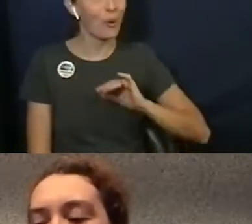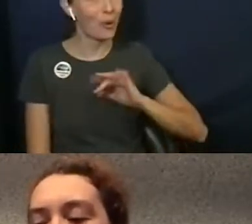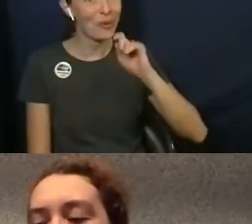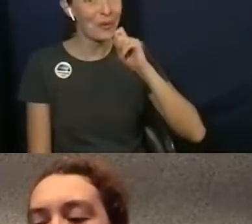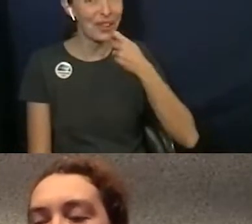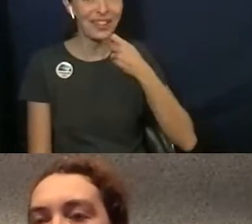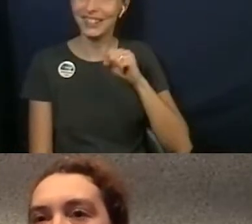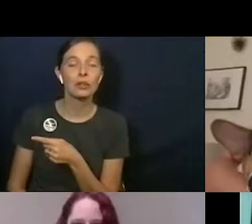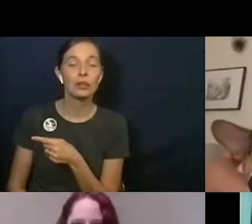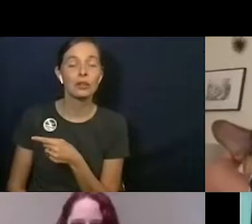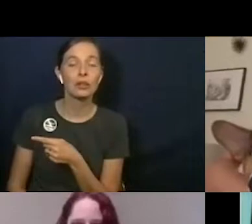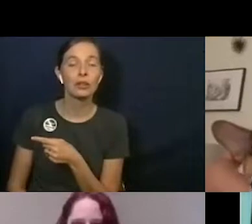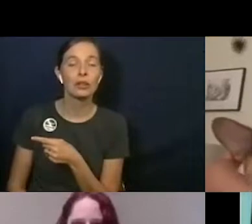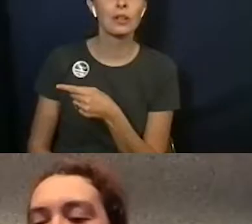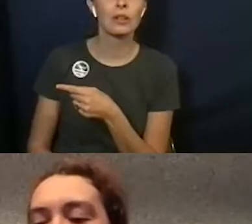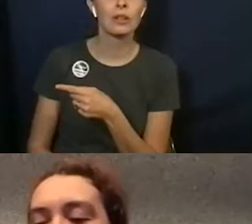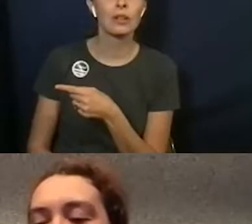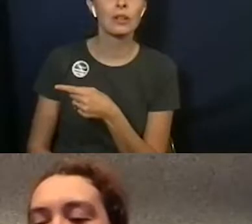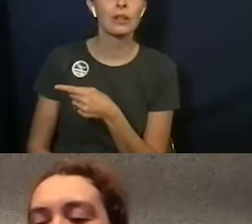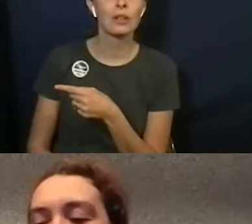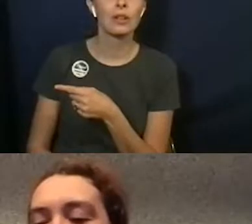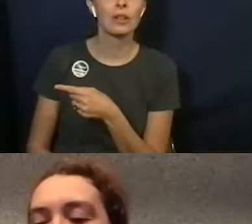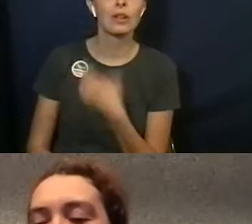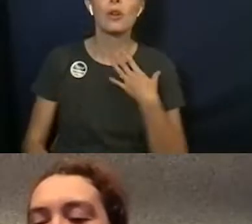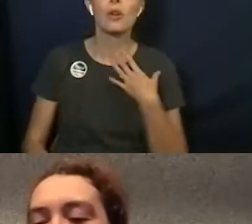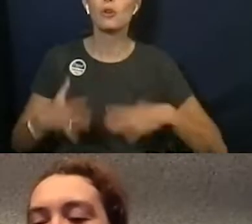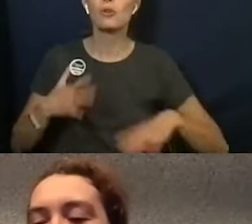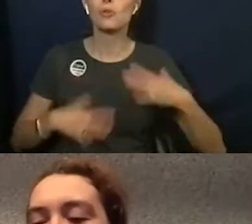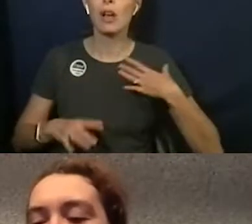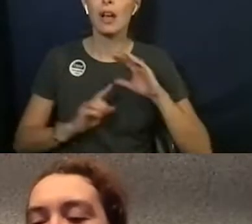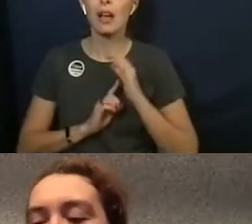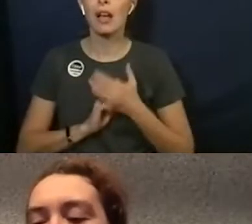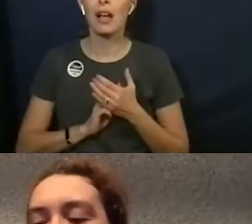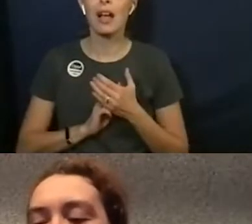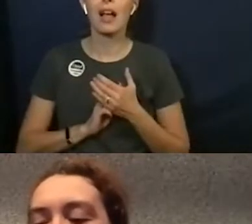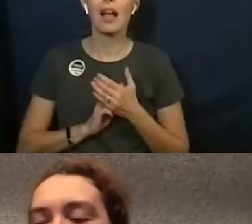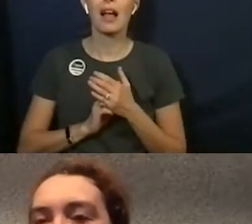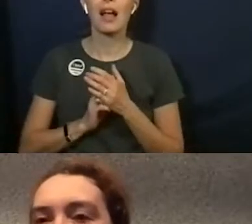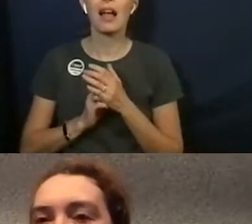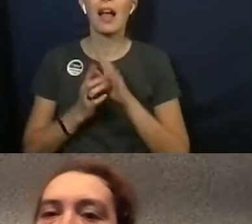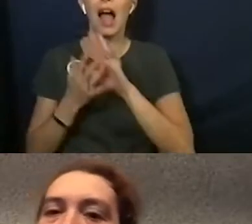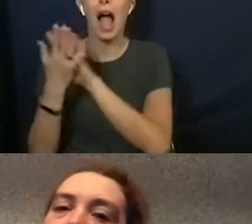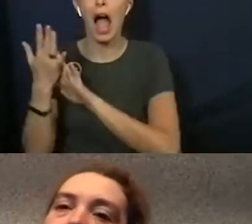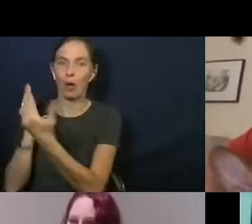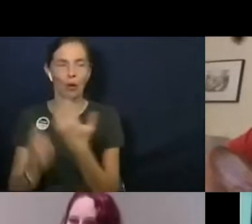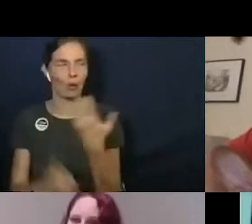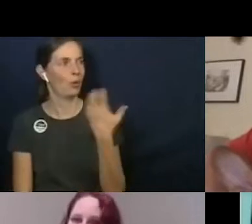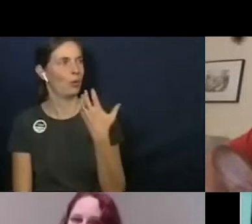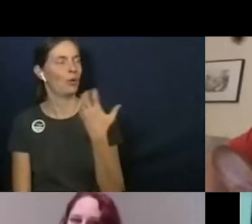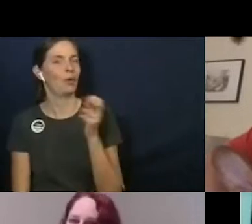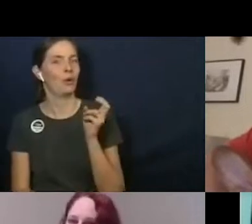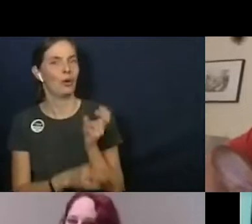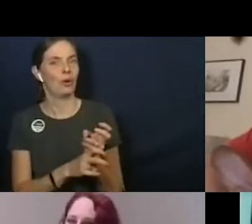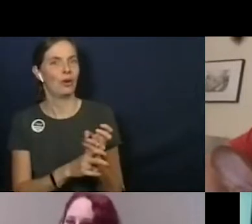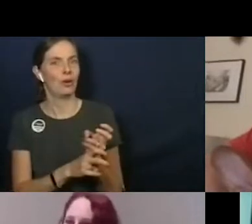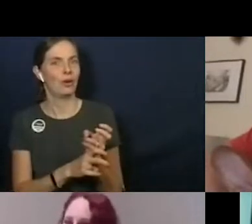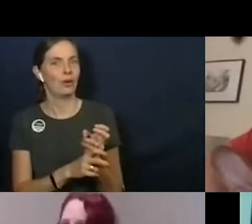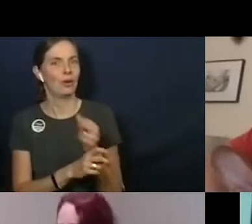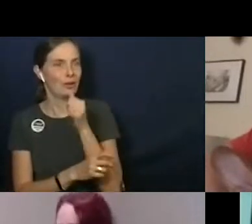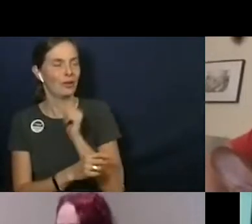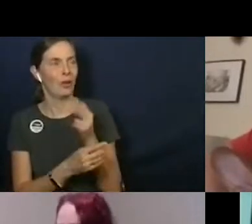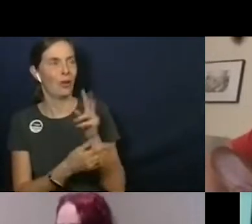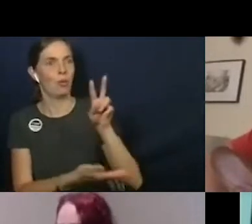hair, cutting coupons with scary dudes, social distance stabbing because we're not rude.